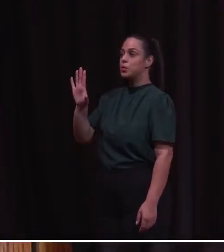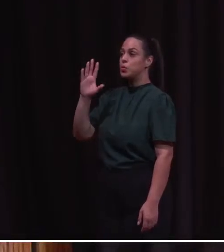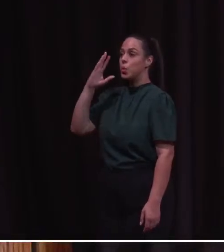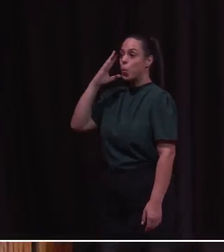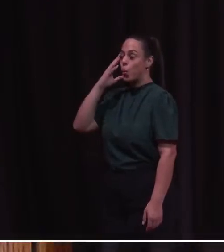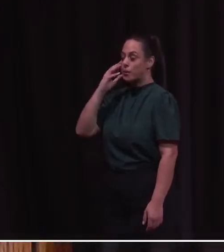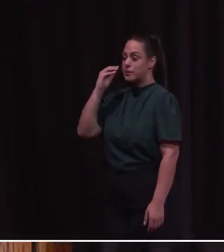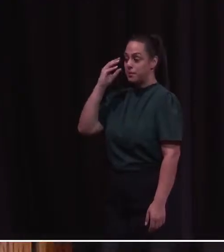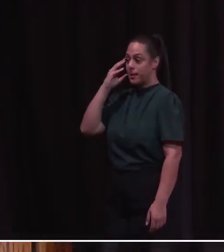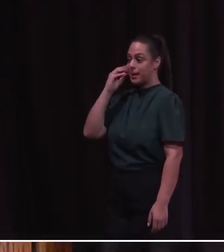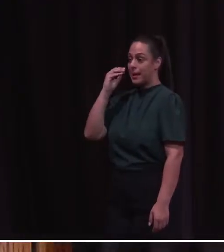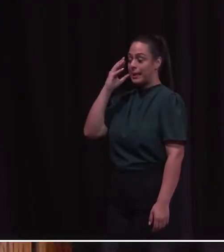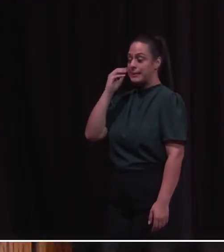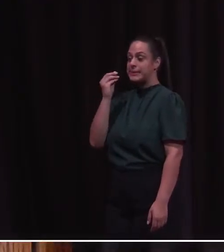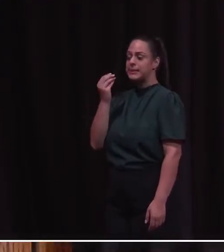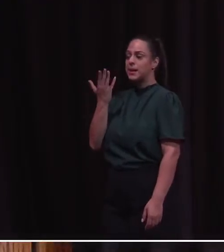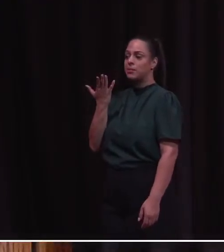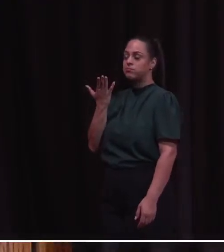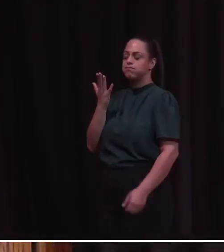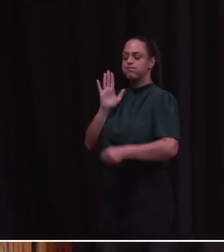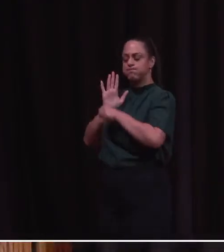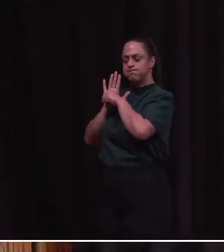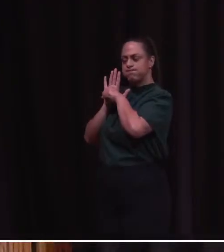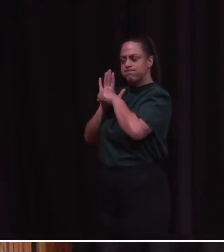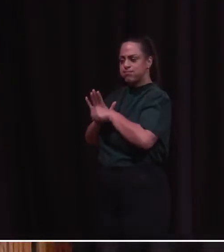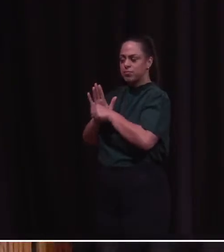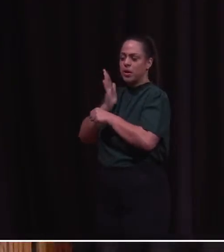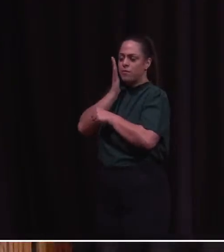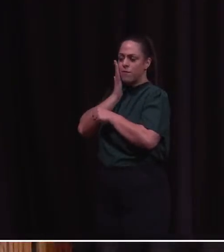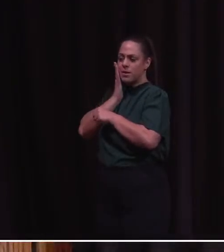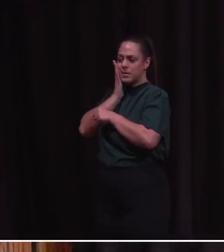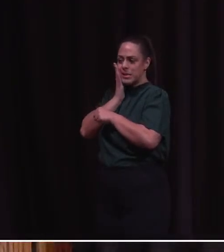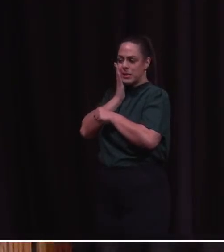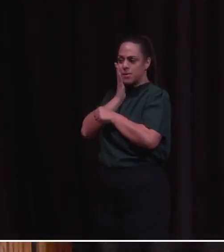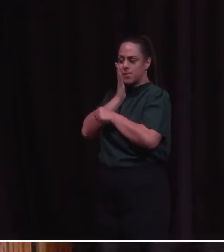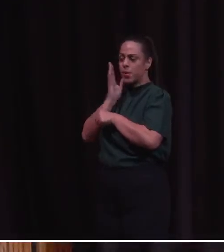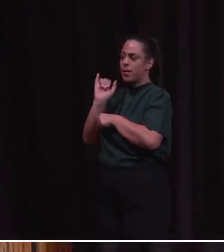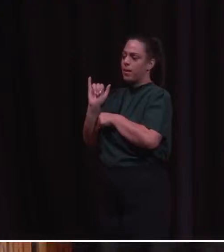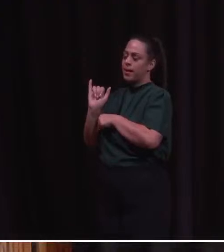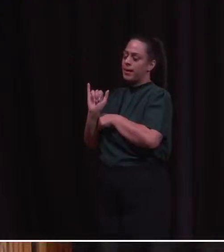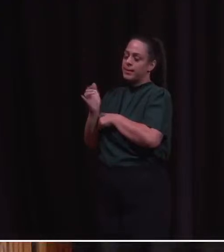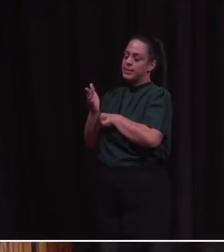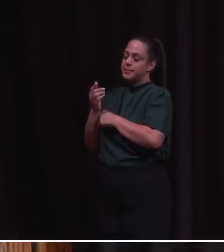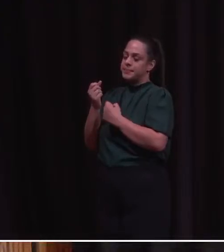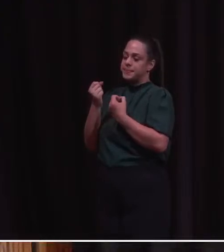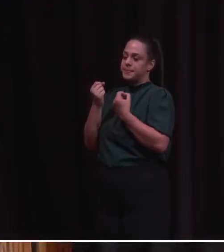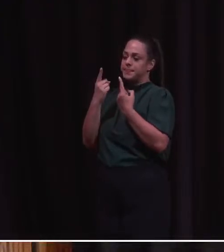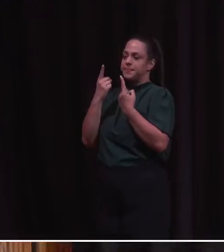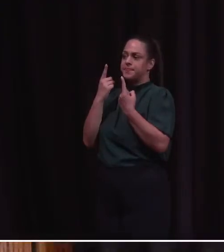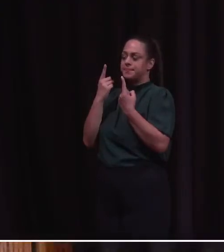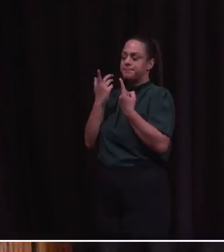racism is unfortunately not unusual, and she understood the breadth and depth of it when she